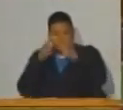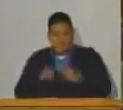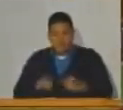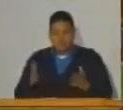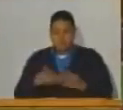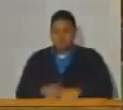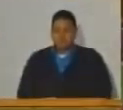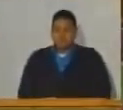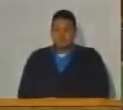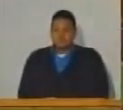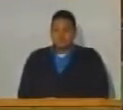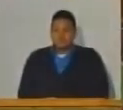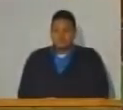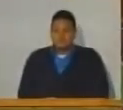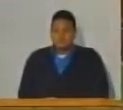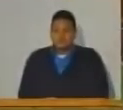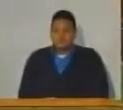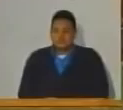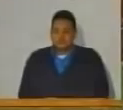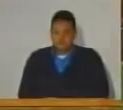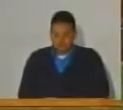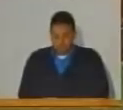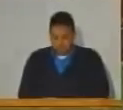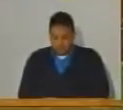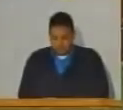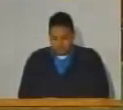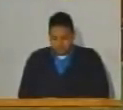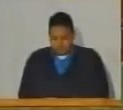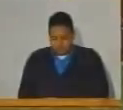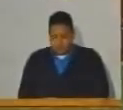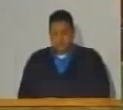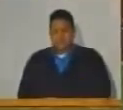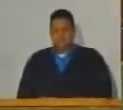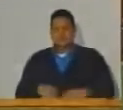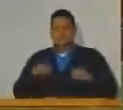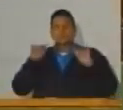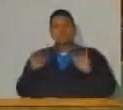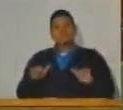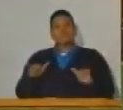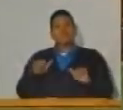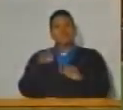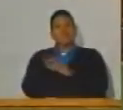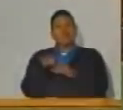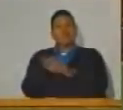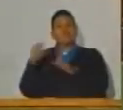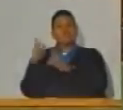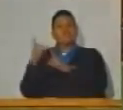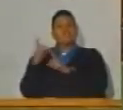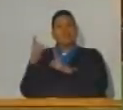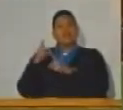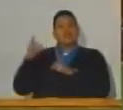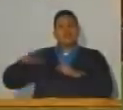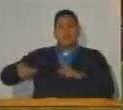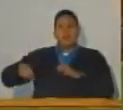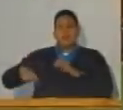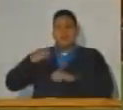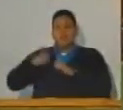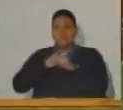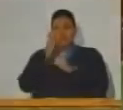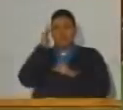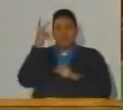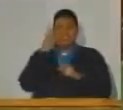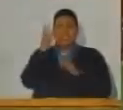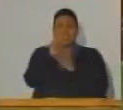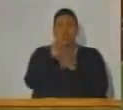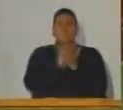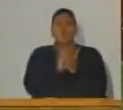Fixed election dates. Parliament this year will see legislation